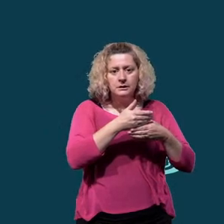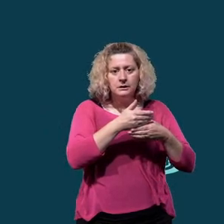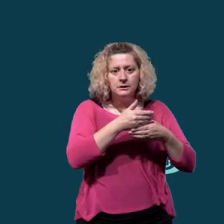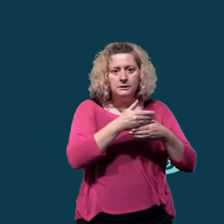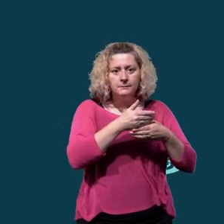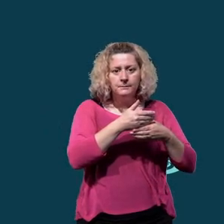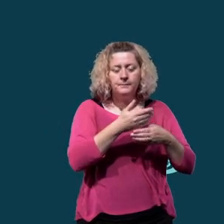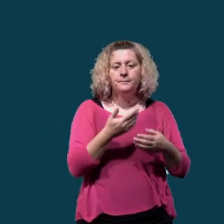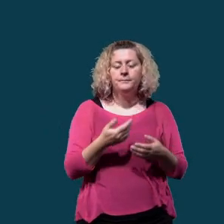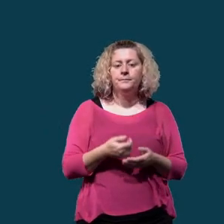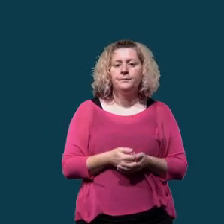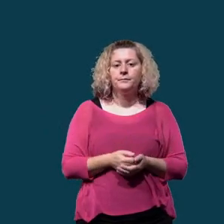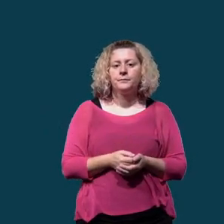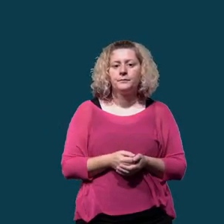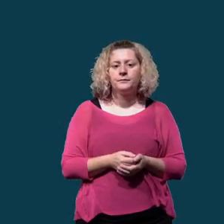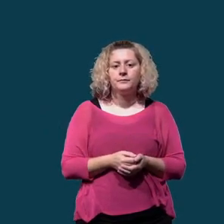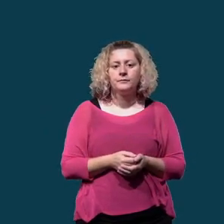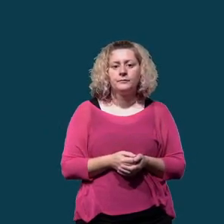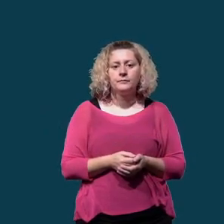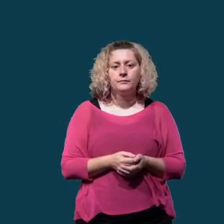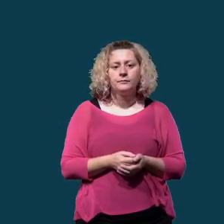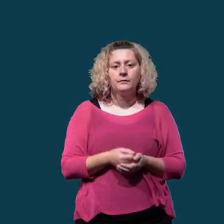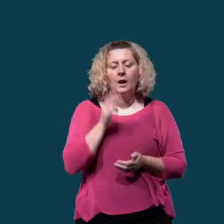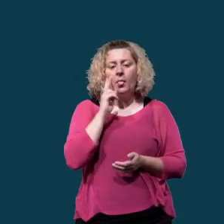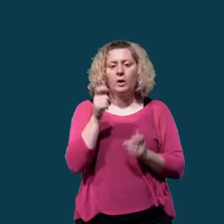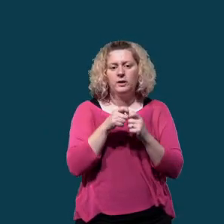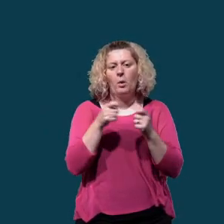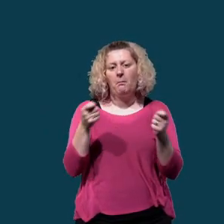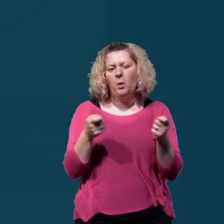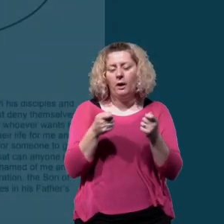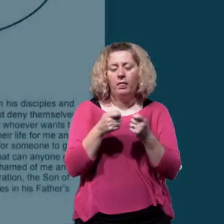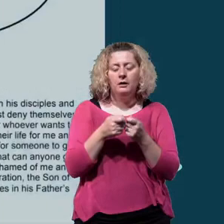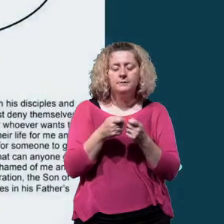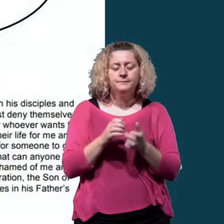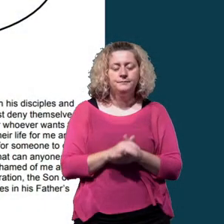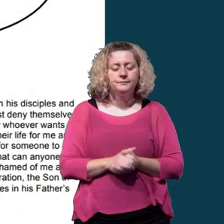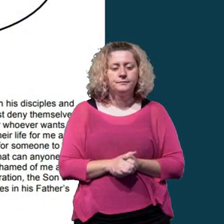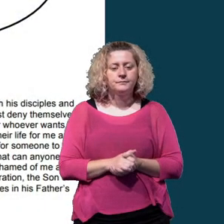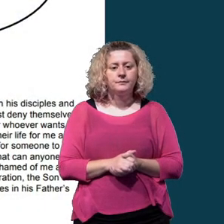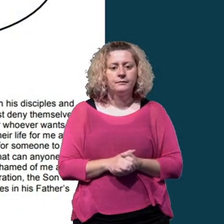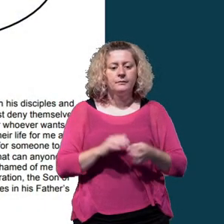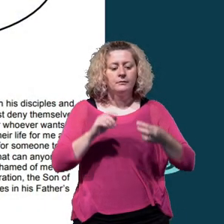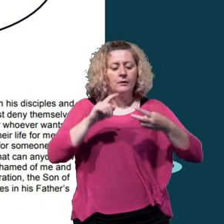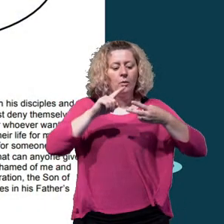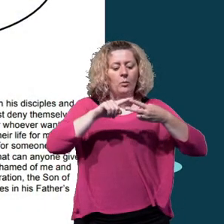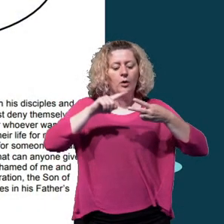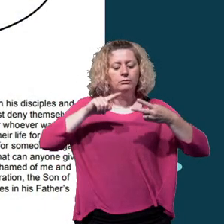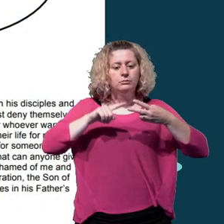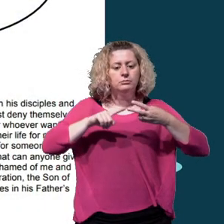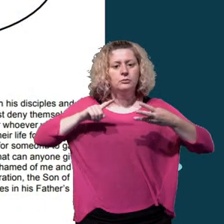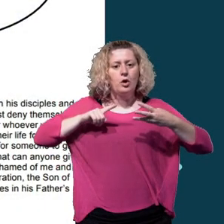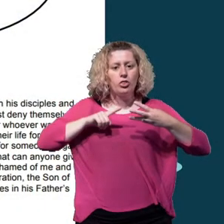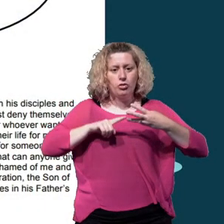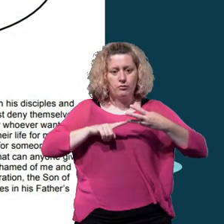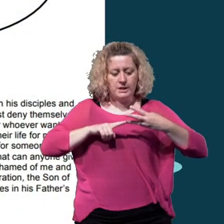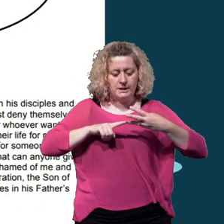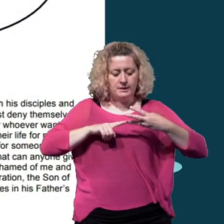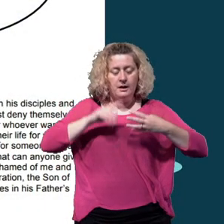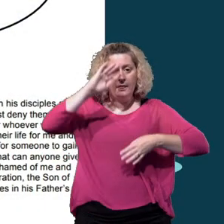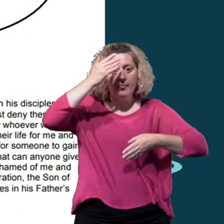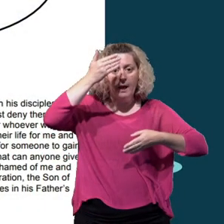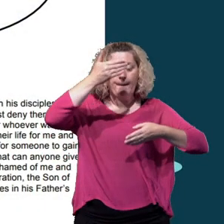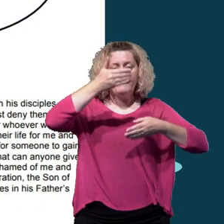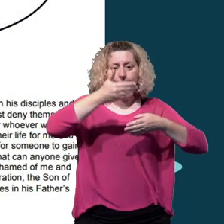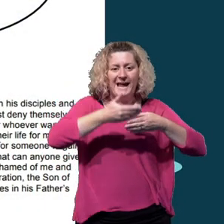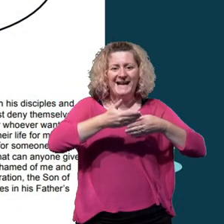please turn to the inside page here? To one of three issues. They're going to be